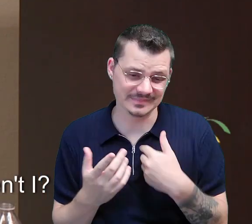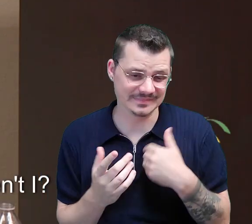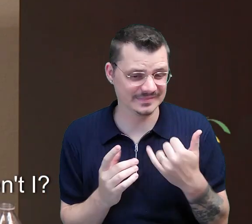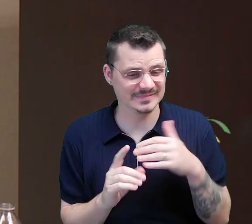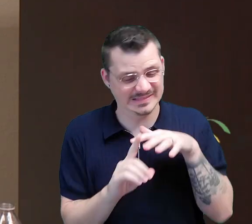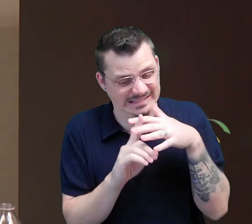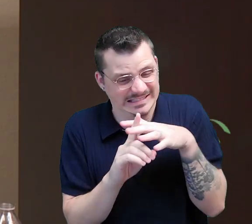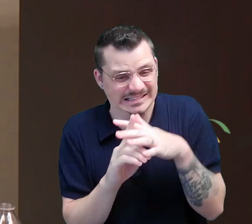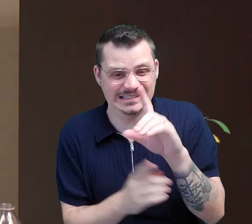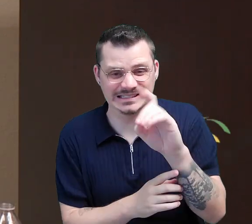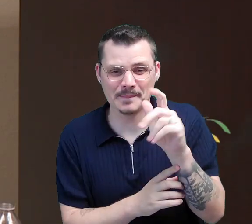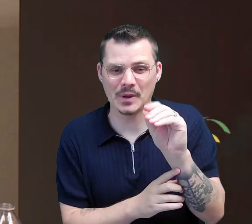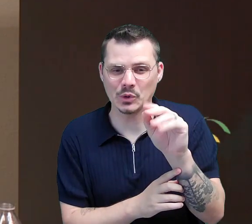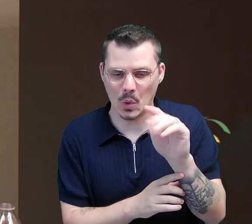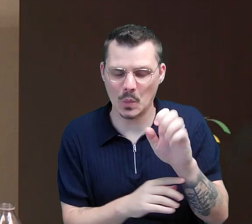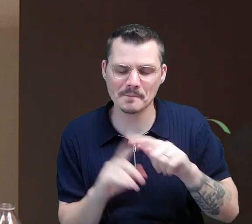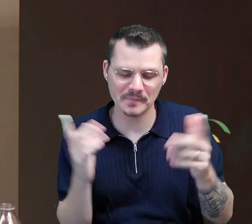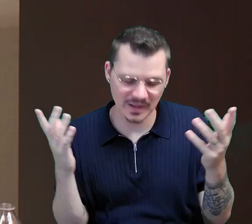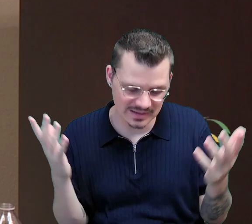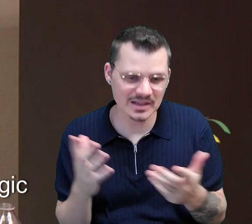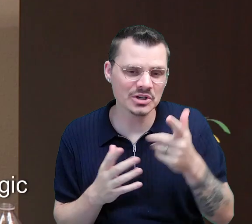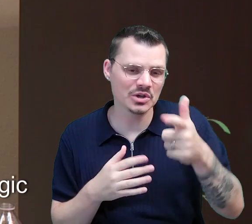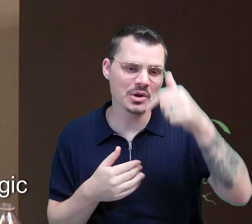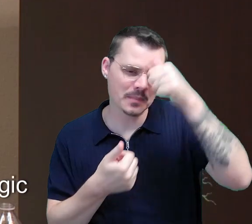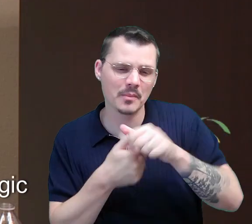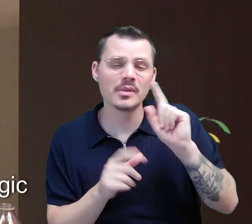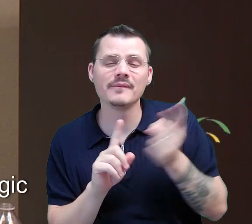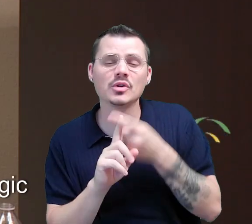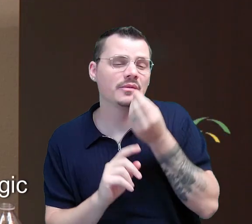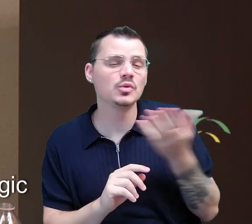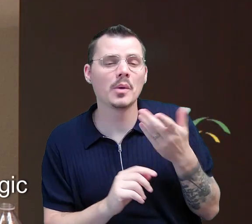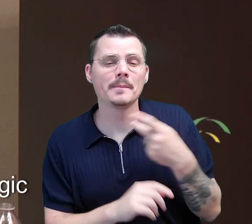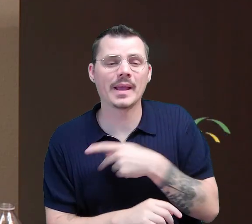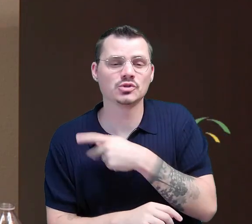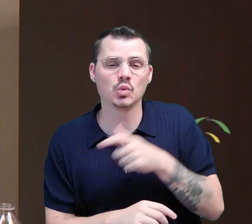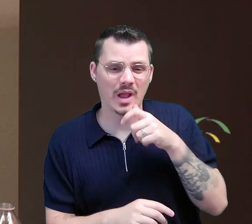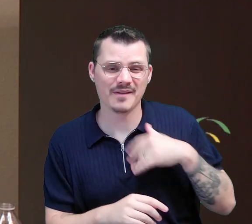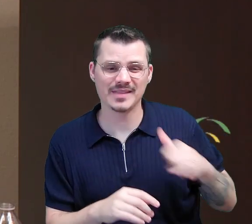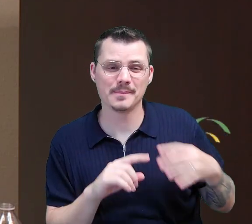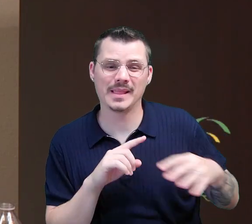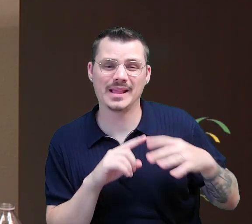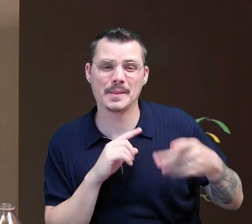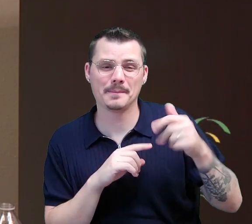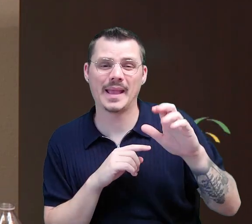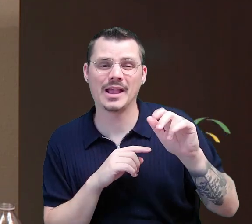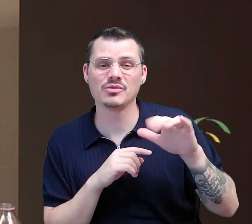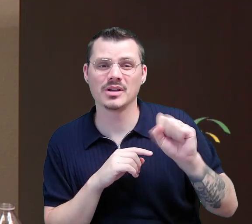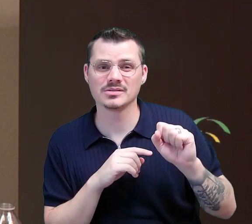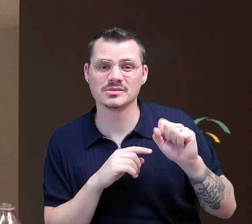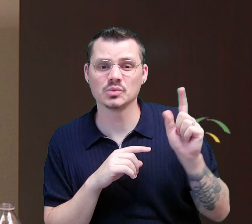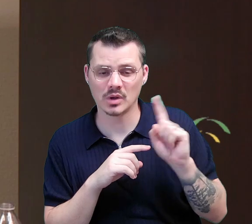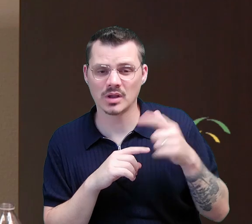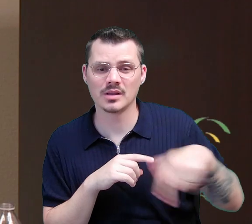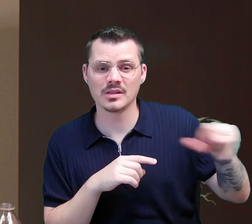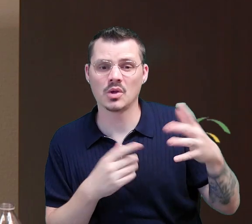Depakote, aren't I? Well, you remember those first few patients that had hemorrhagic pancreatitis from Depakote, where